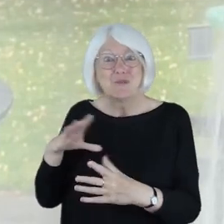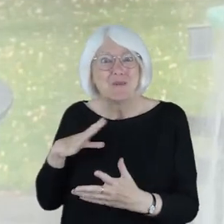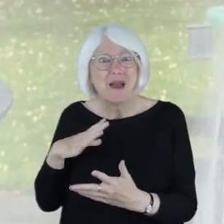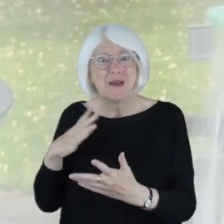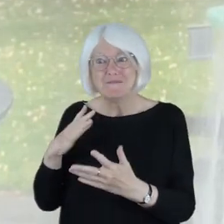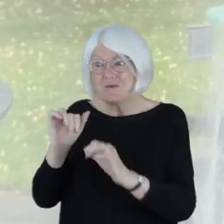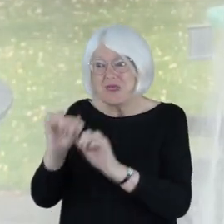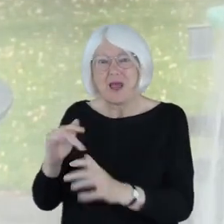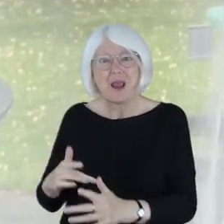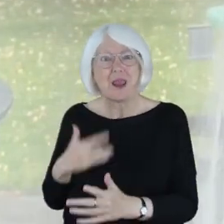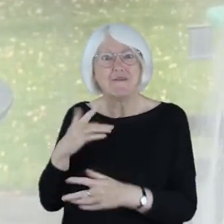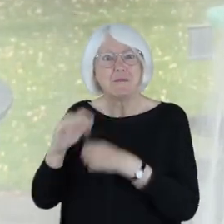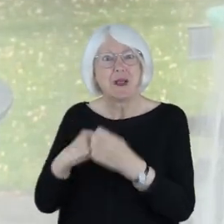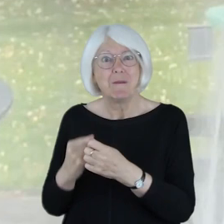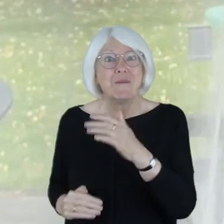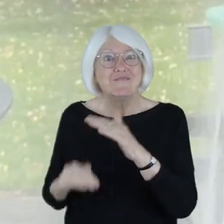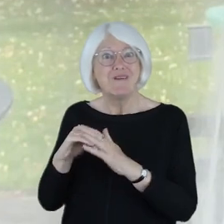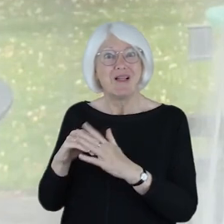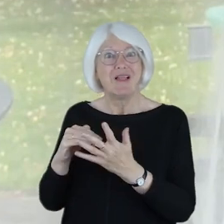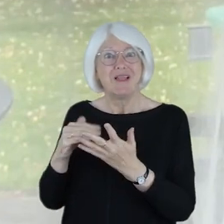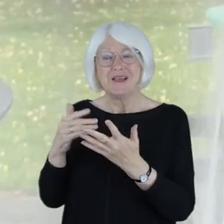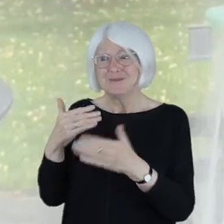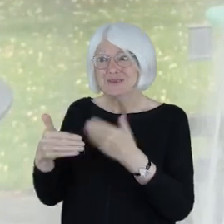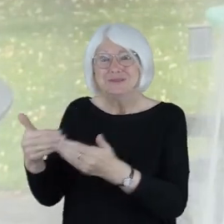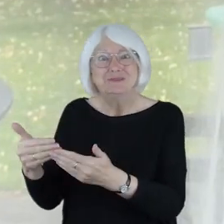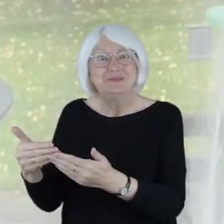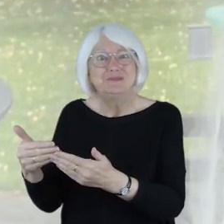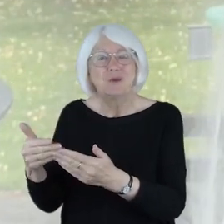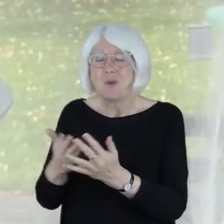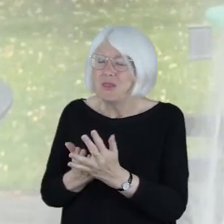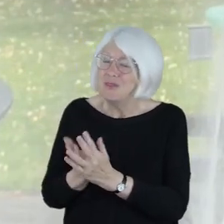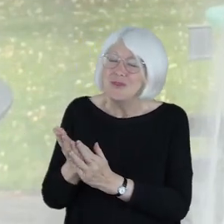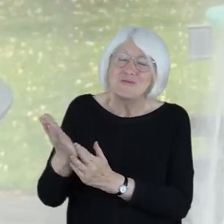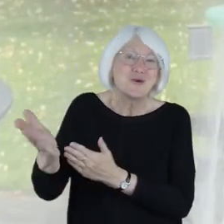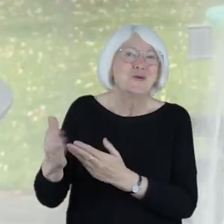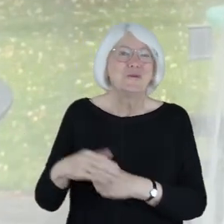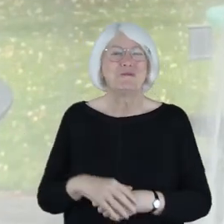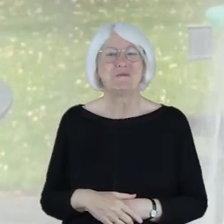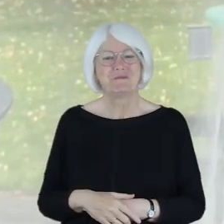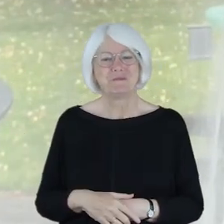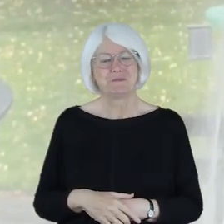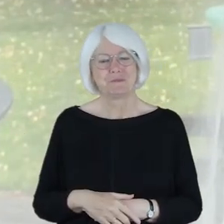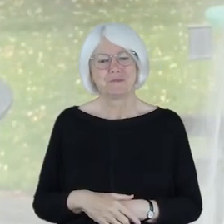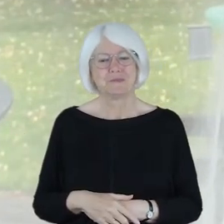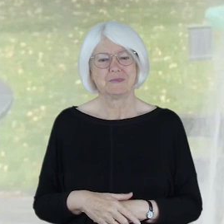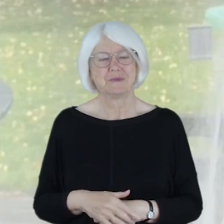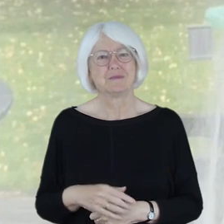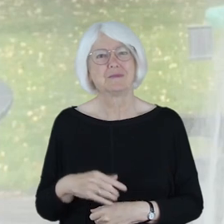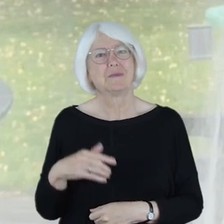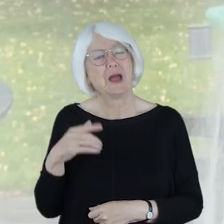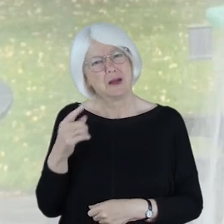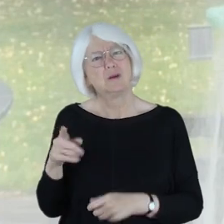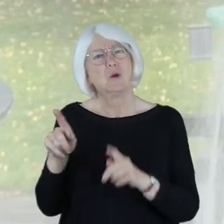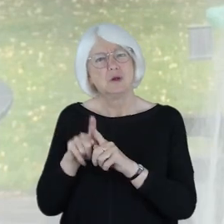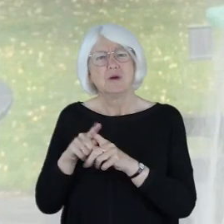from really from the day of diagnosis for any terminal illness all the way through. And it's holistic care, so we're there